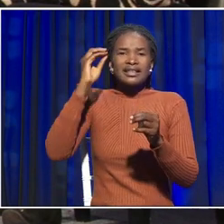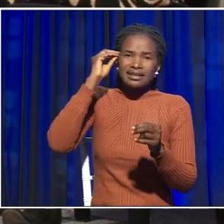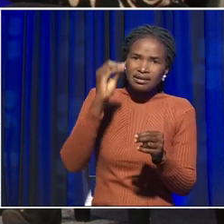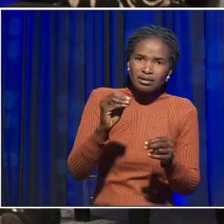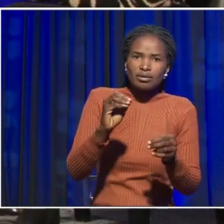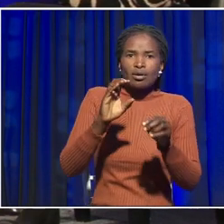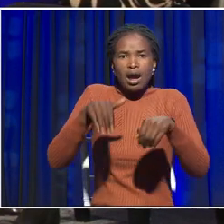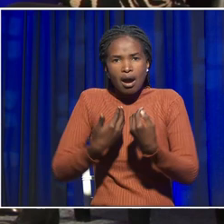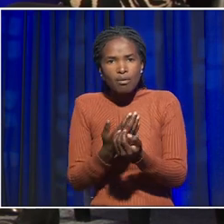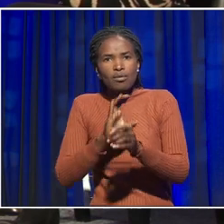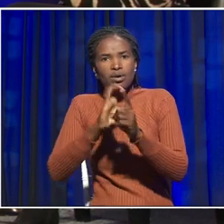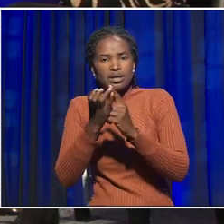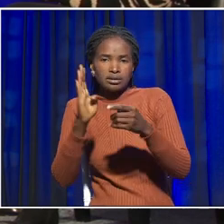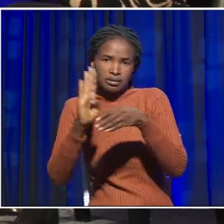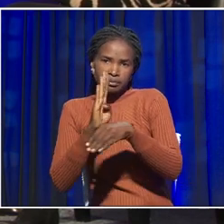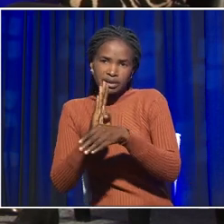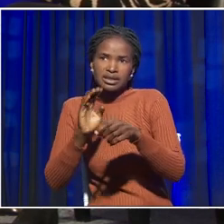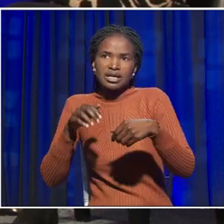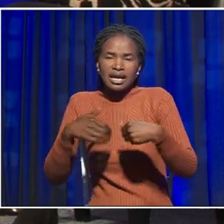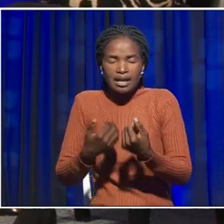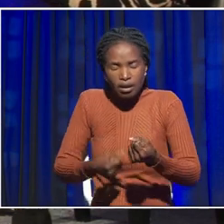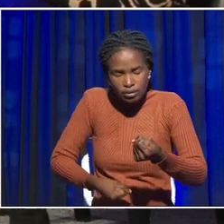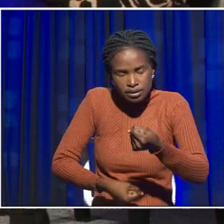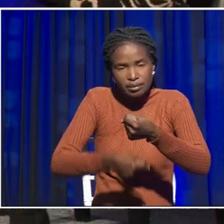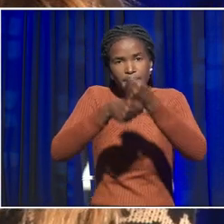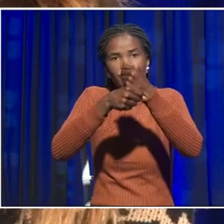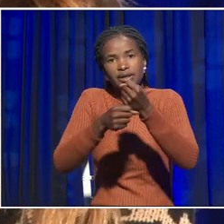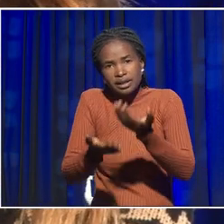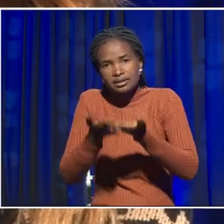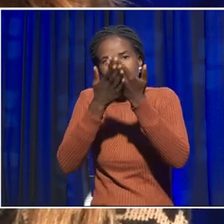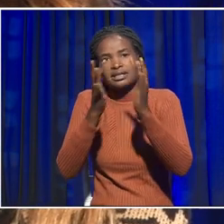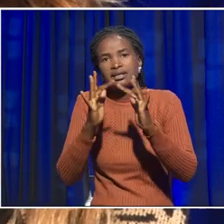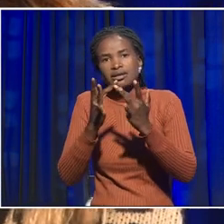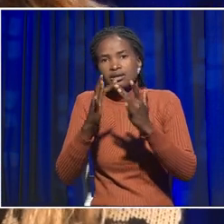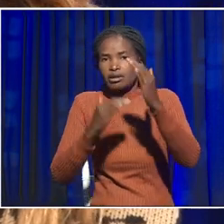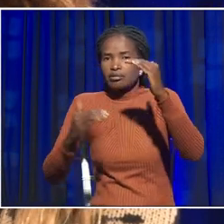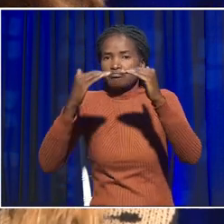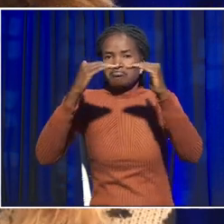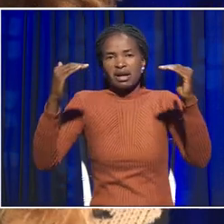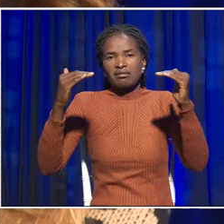company and the processes supporting and assisting that technology was in par.